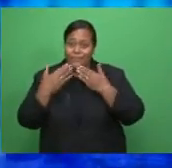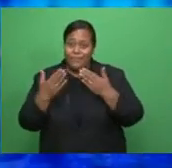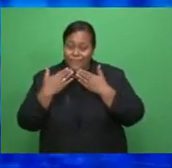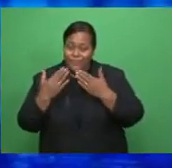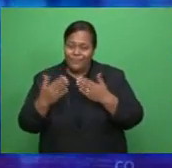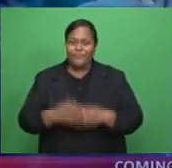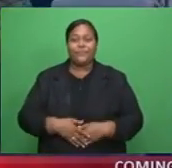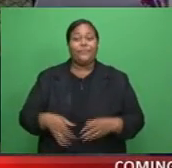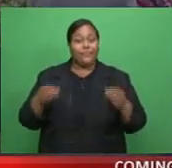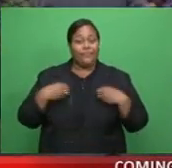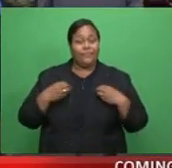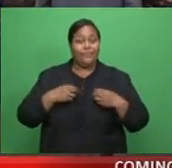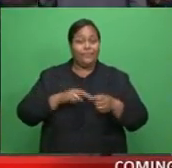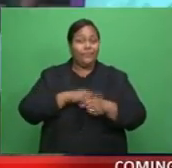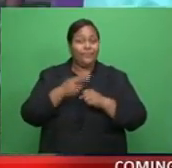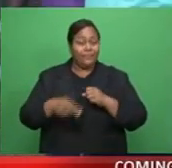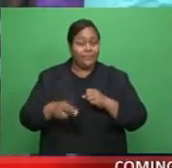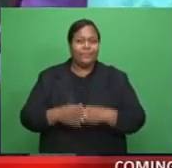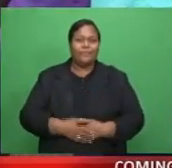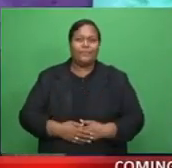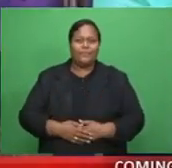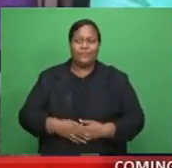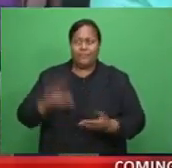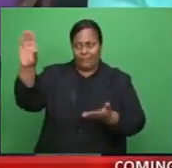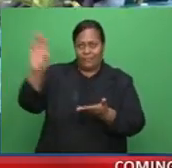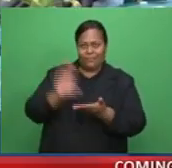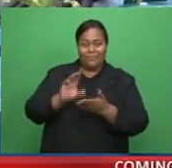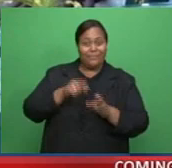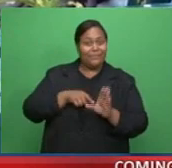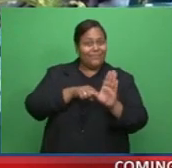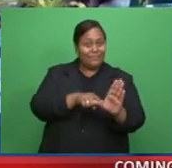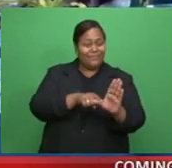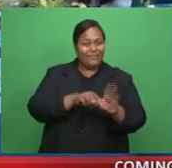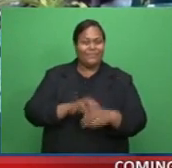tonight, business grants for youth.